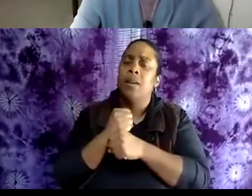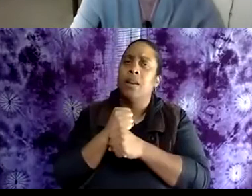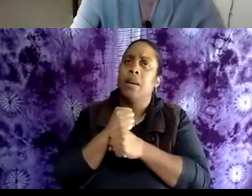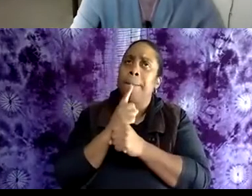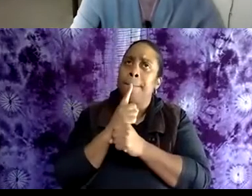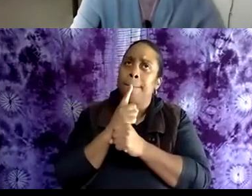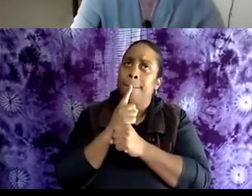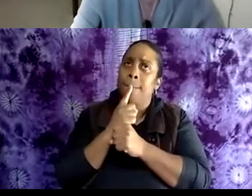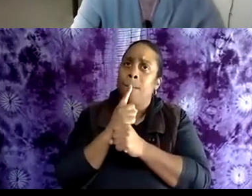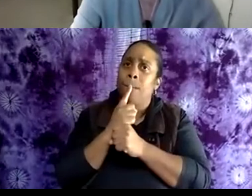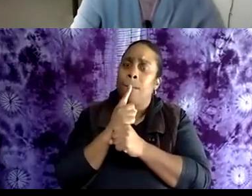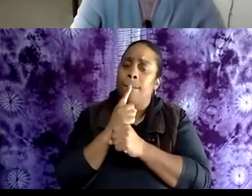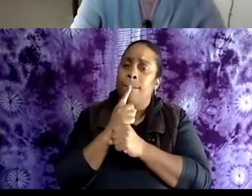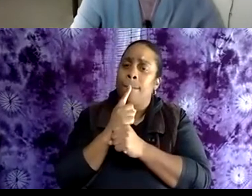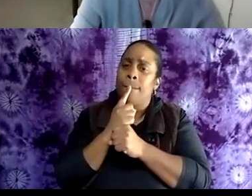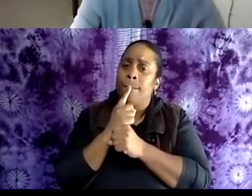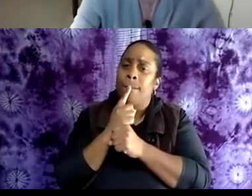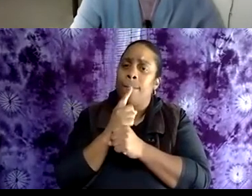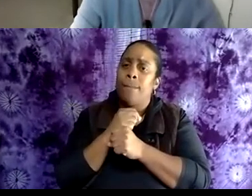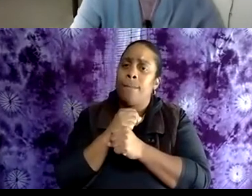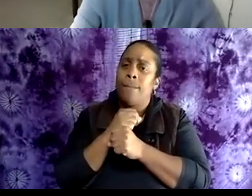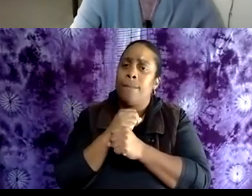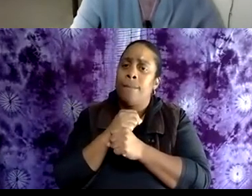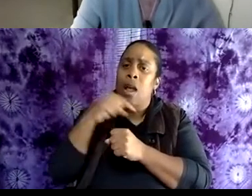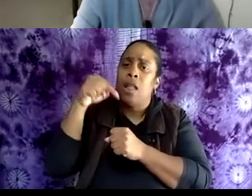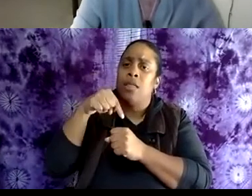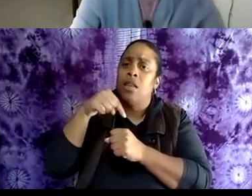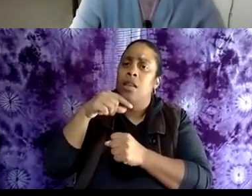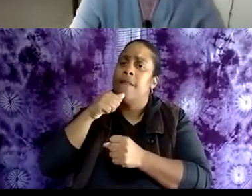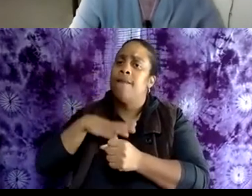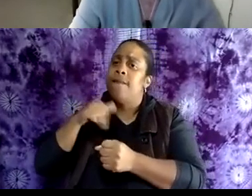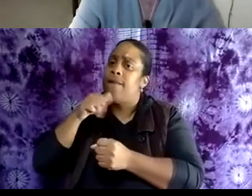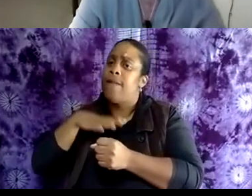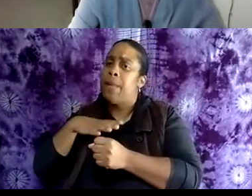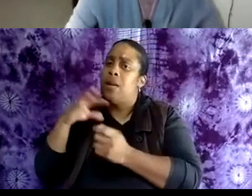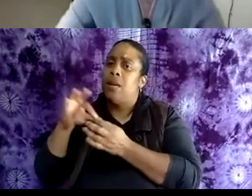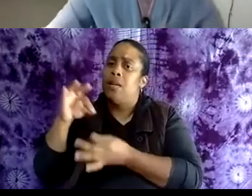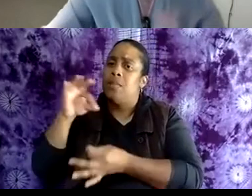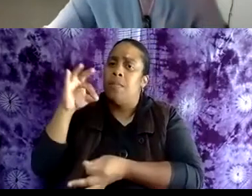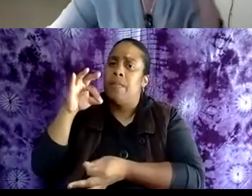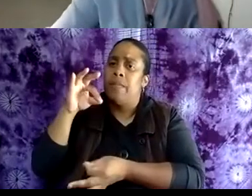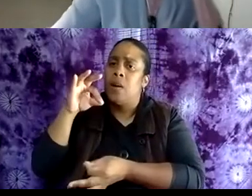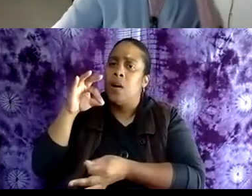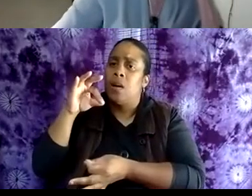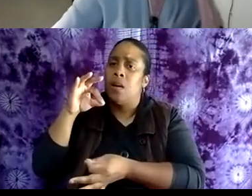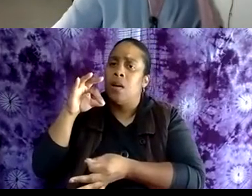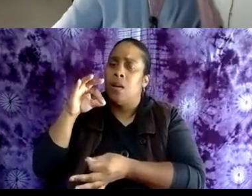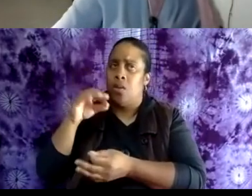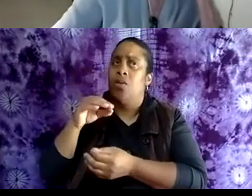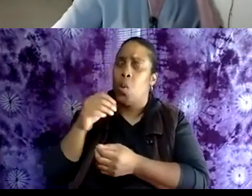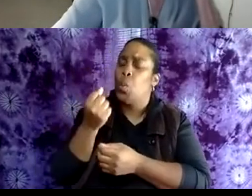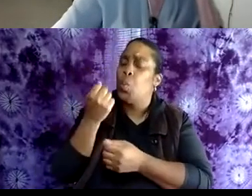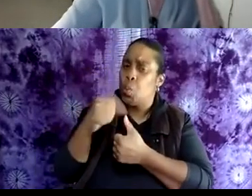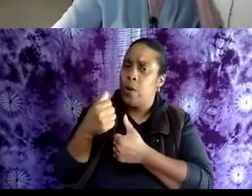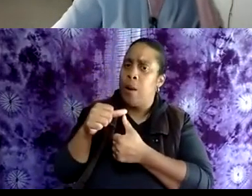during the time that you were talking, is that this is a feminine spirit. Again, like we said earlier, the spirits don't need to be feminine